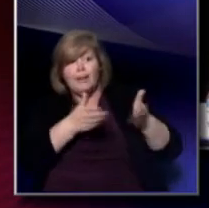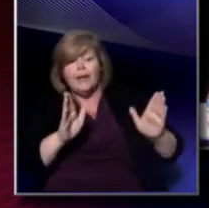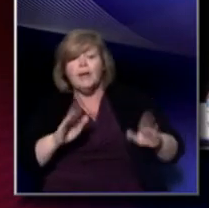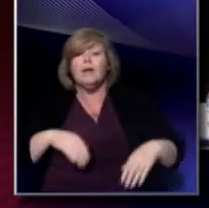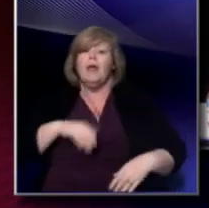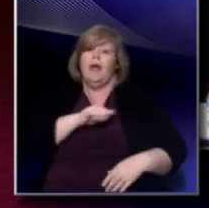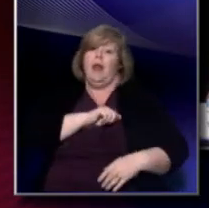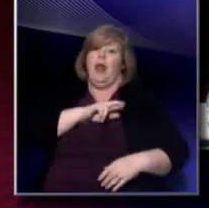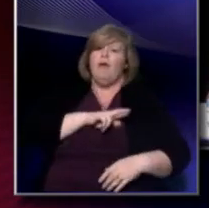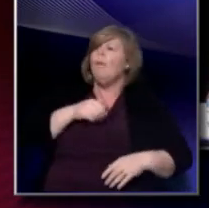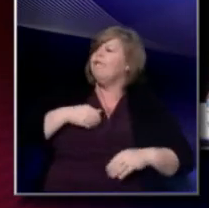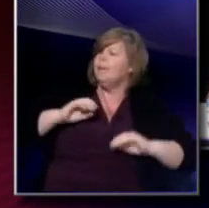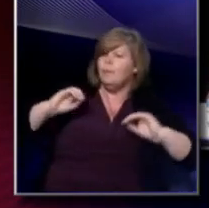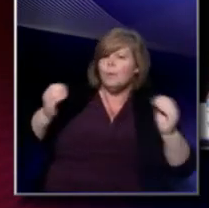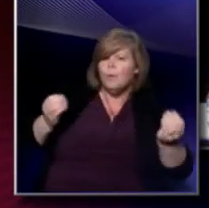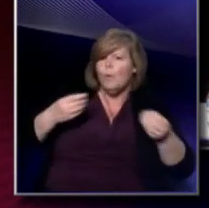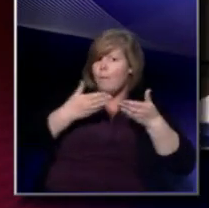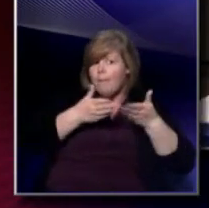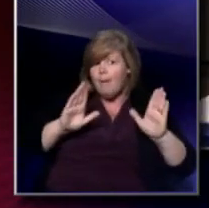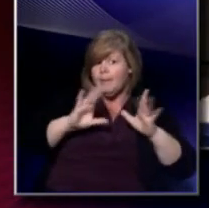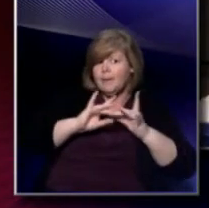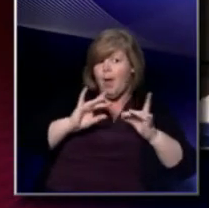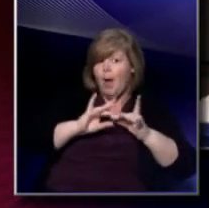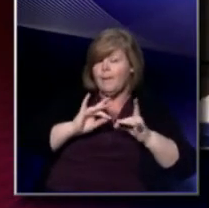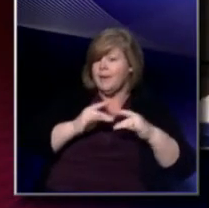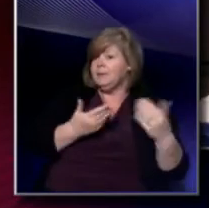public comments that we know about.